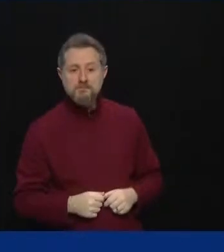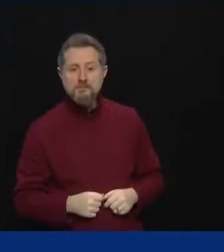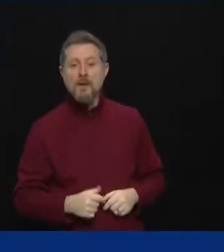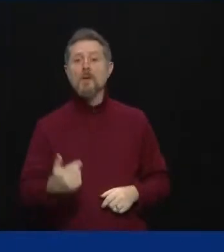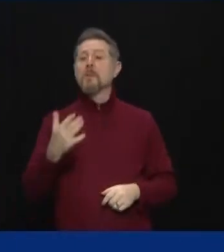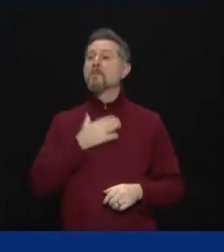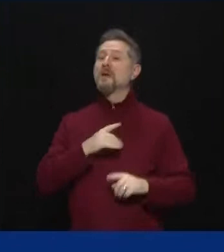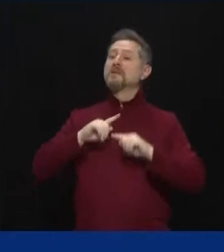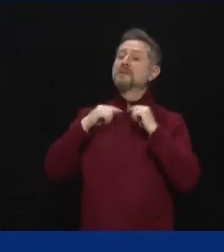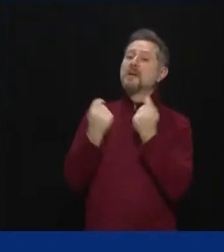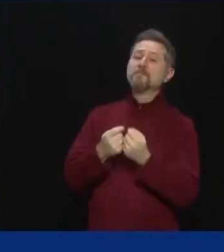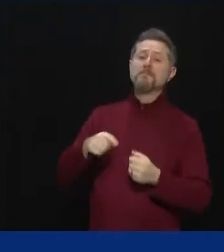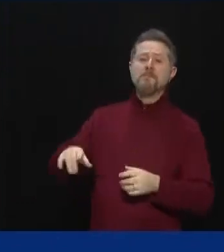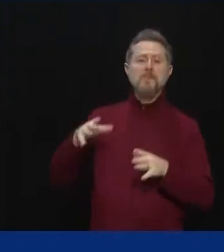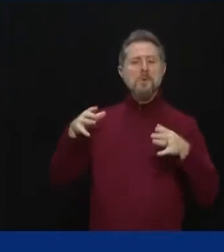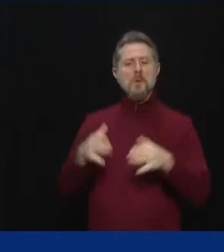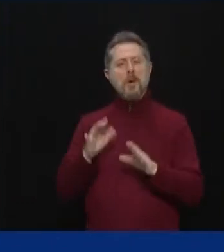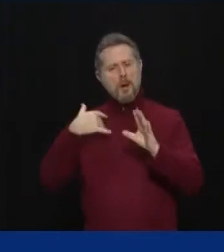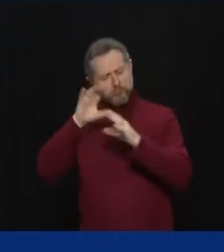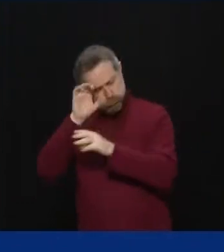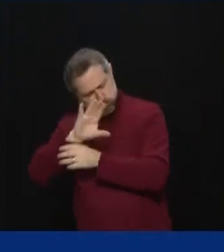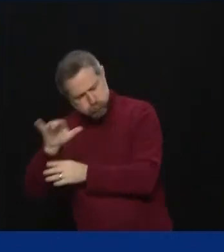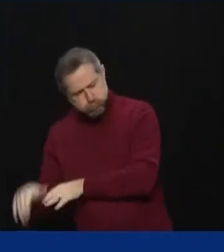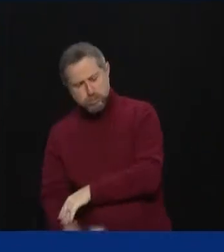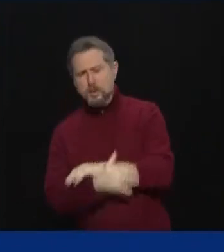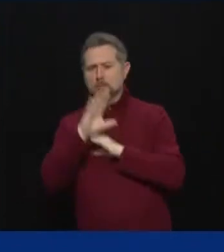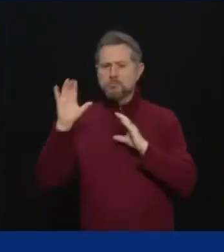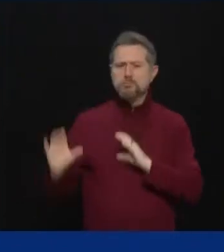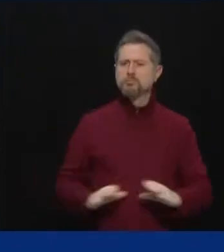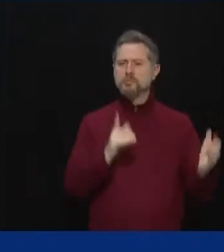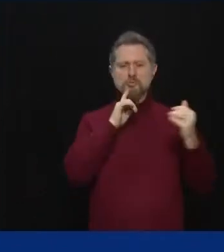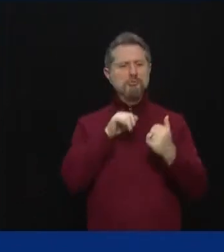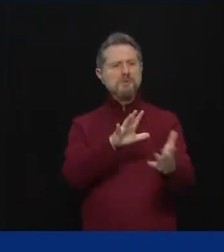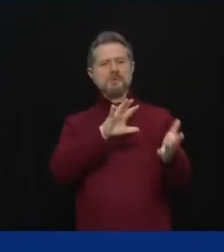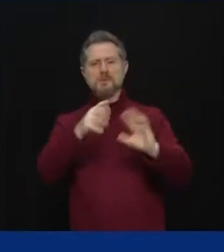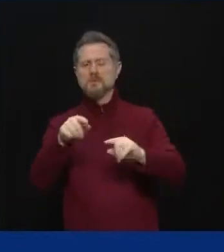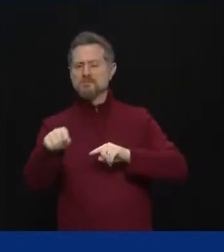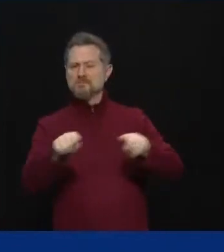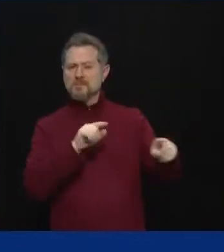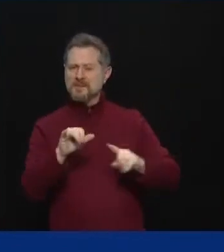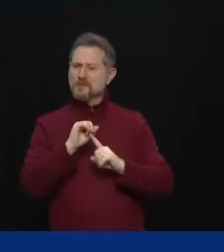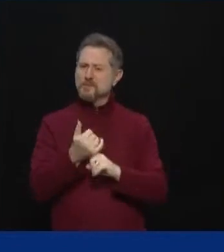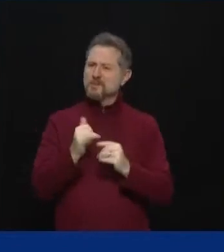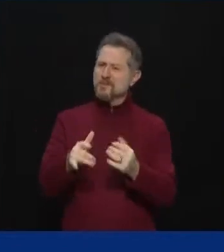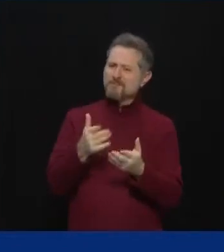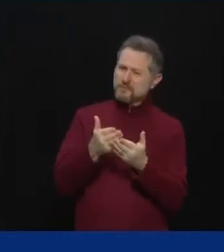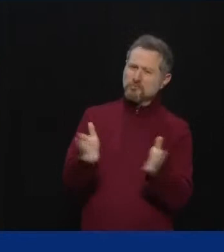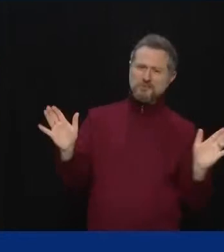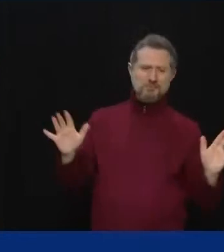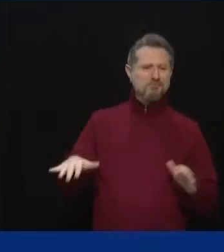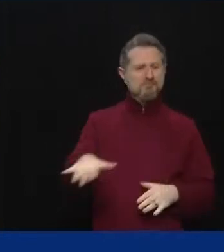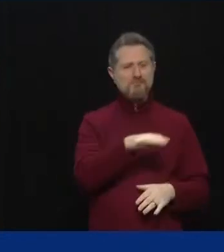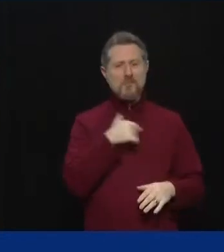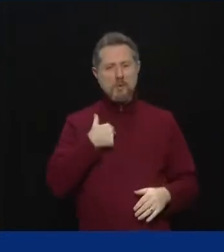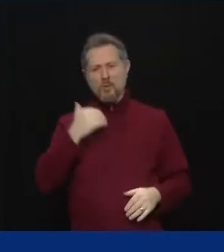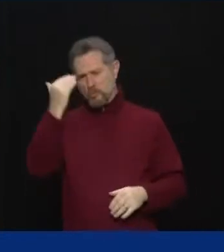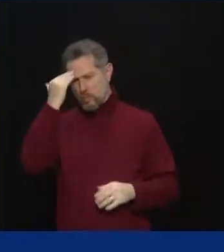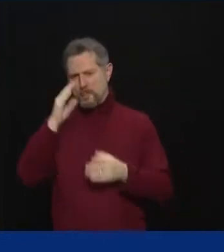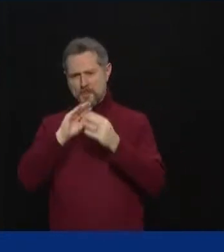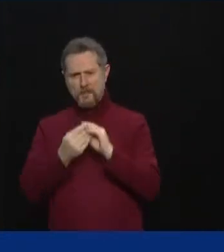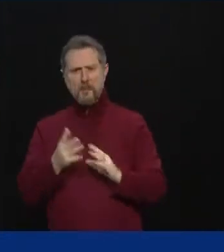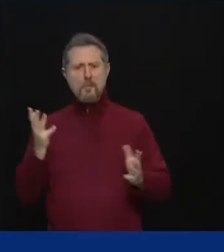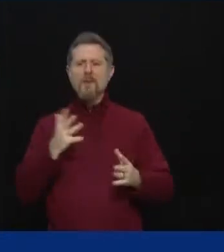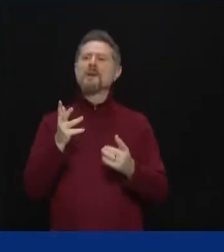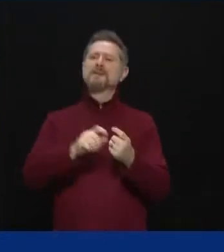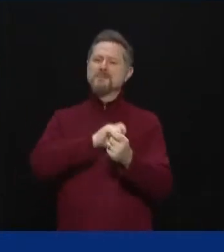is working around the clock to address exactly what you're looking at. I know the numbers. I know them like the back of my hand. I know exactly what's